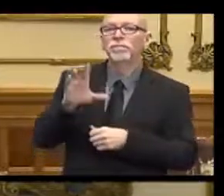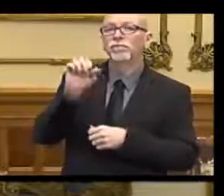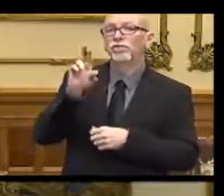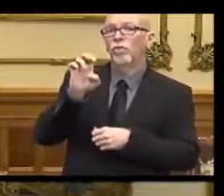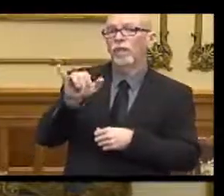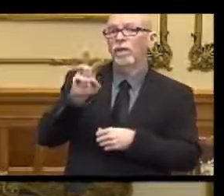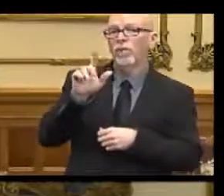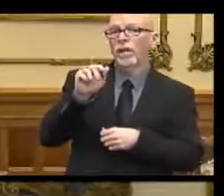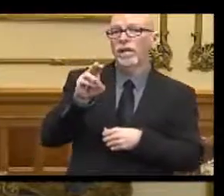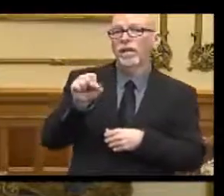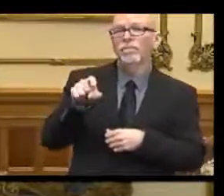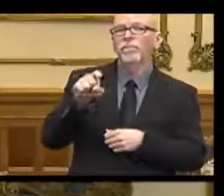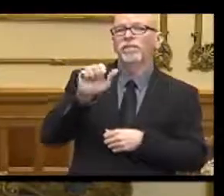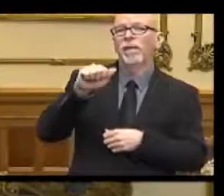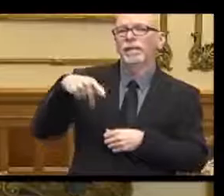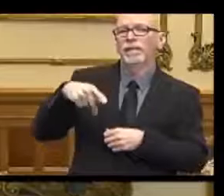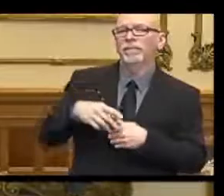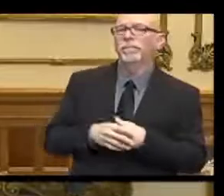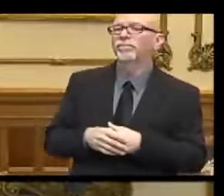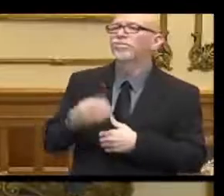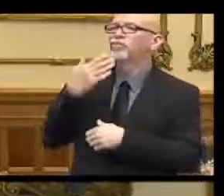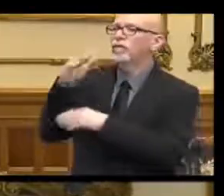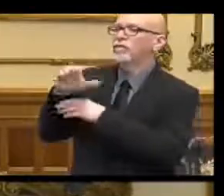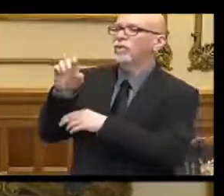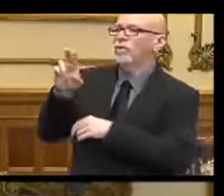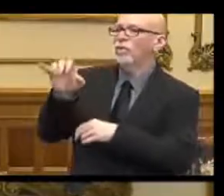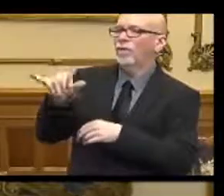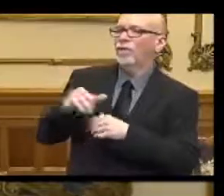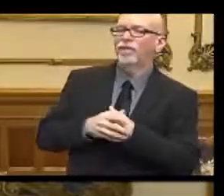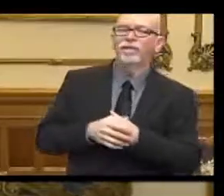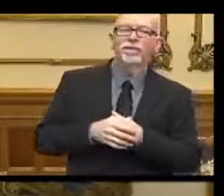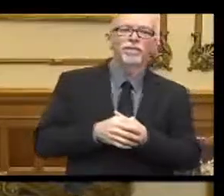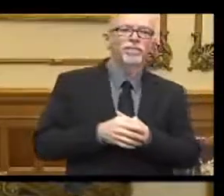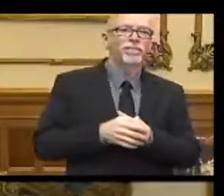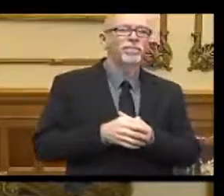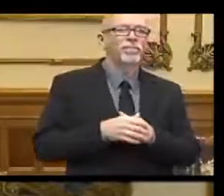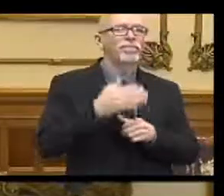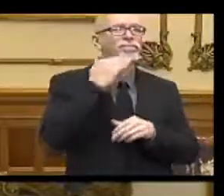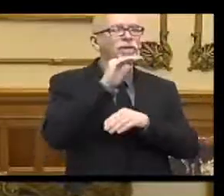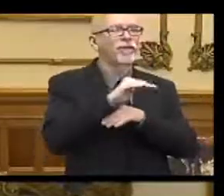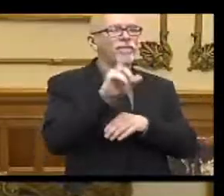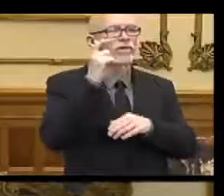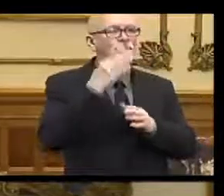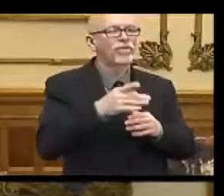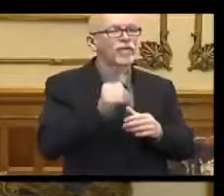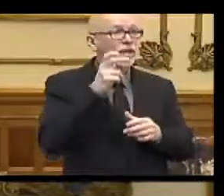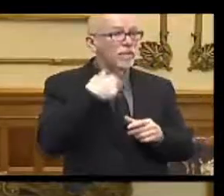Williams, The Associated Press. Yep. Good afternoon, Corey. Good afternoon, Governor.